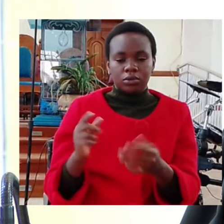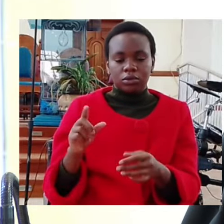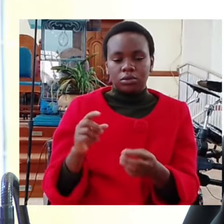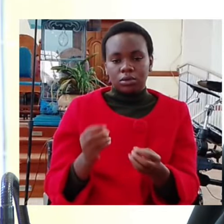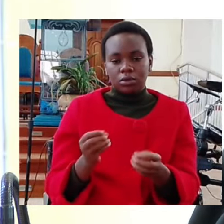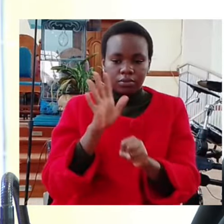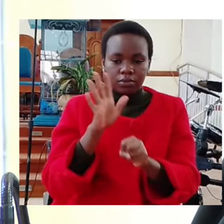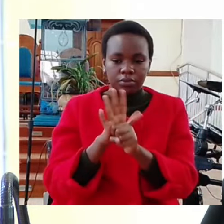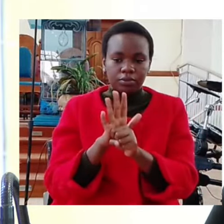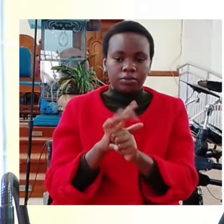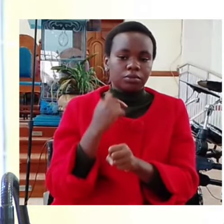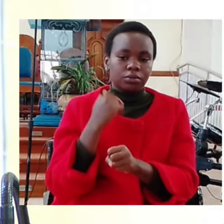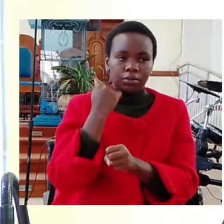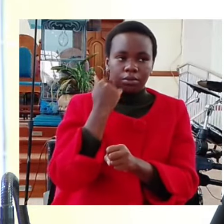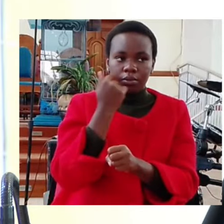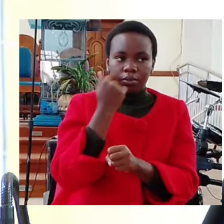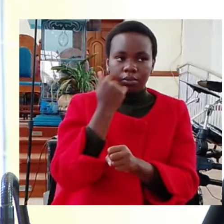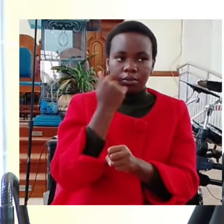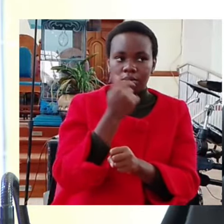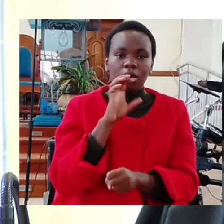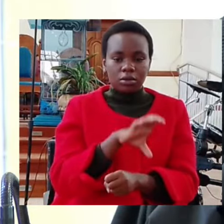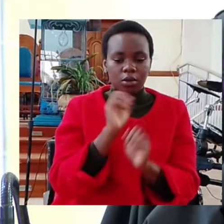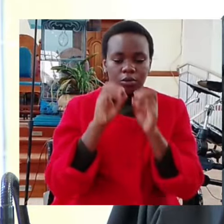negu warurumaga, na niru warweka gatea.